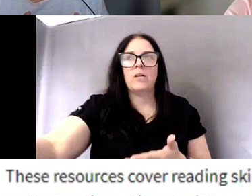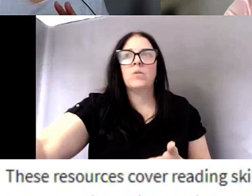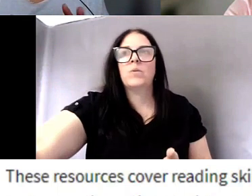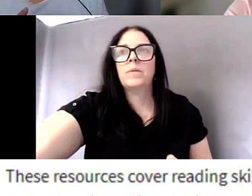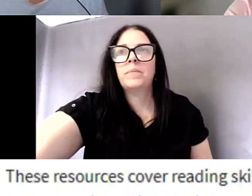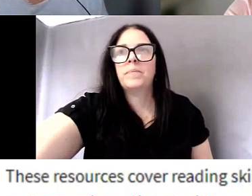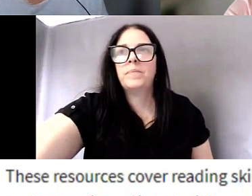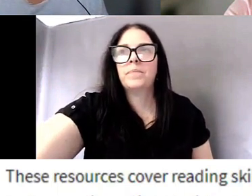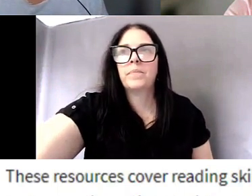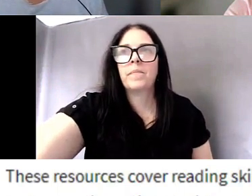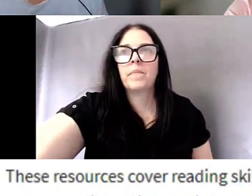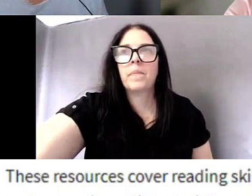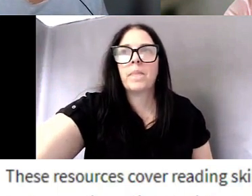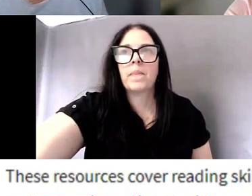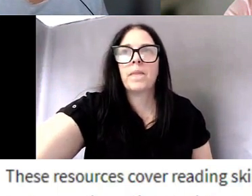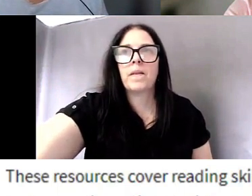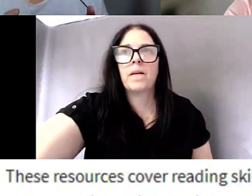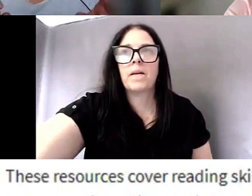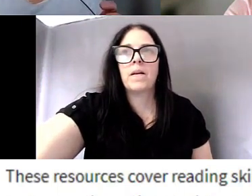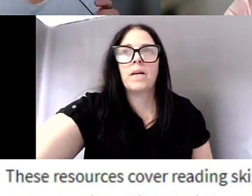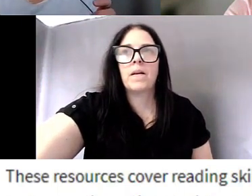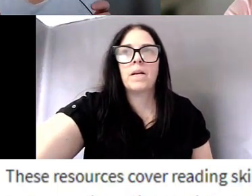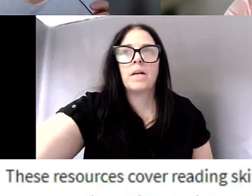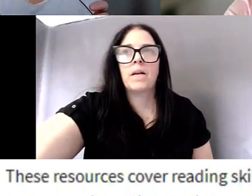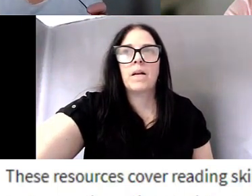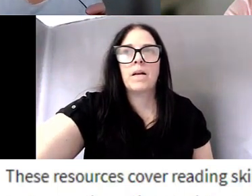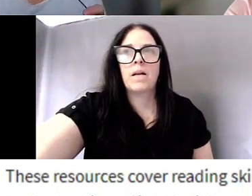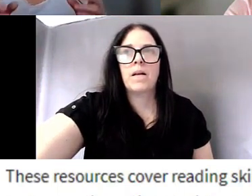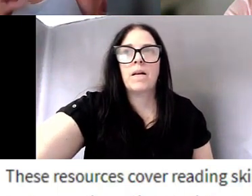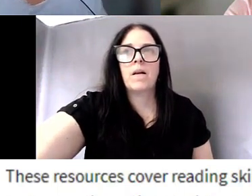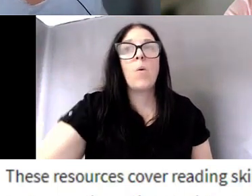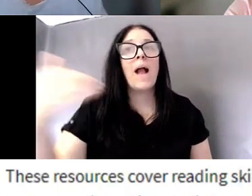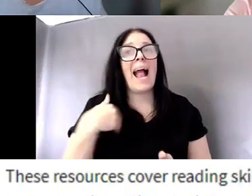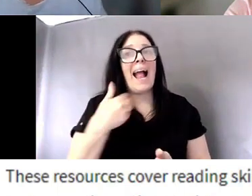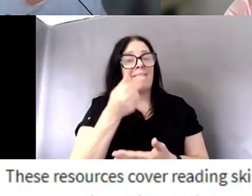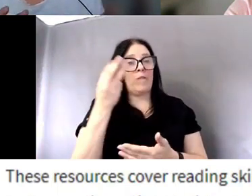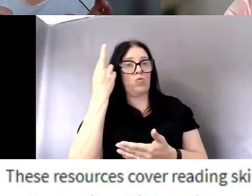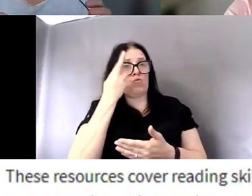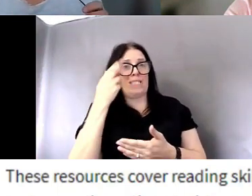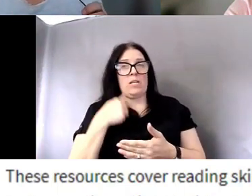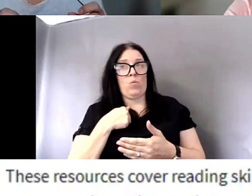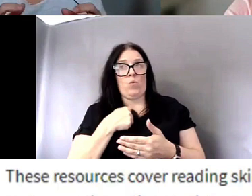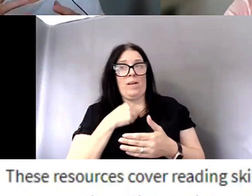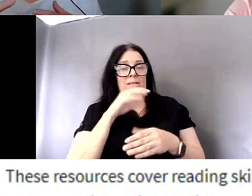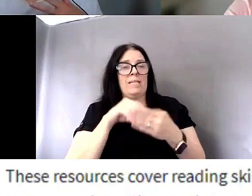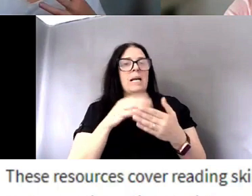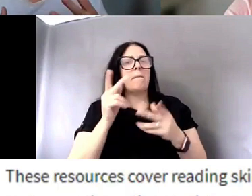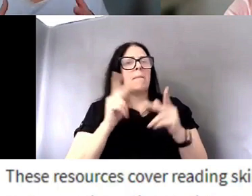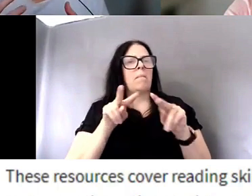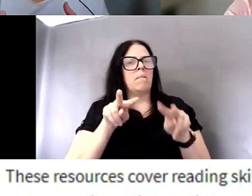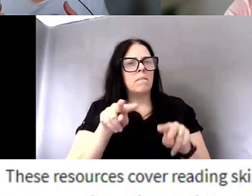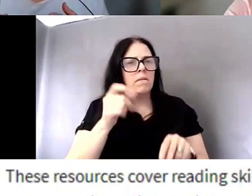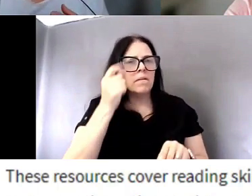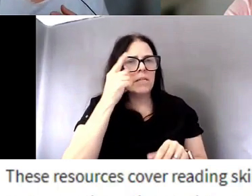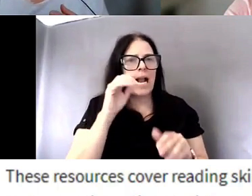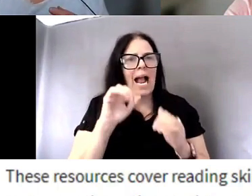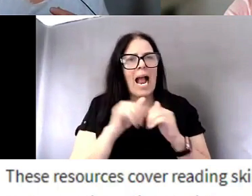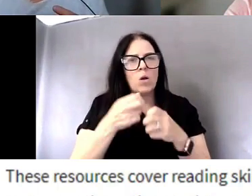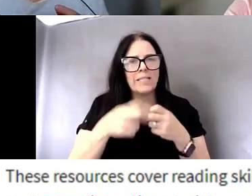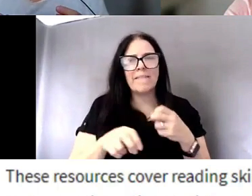of reasons we've used that is people get a sense right away of the difficulty. They get a sense, they understand